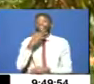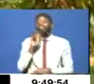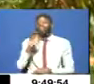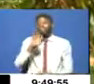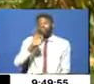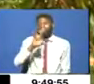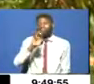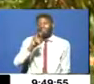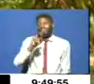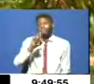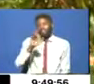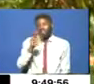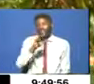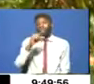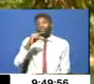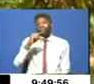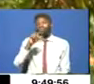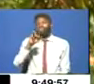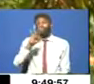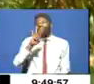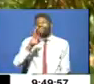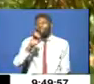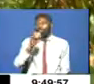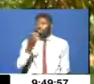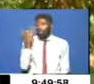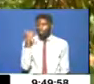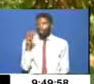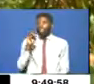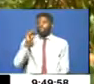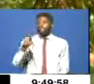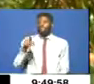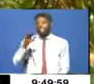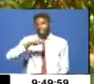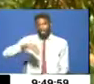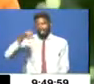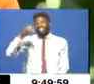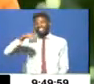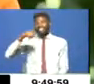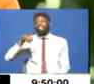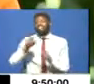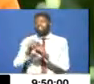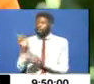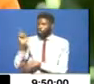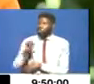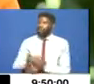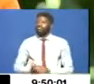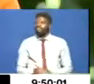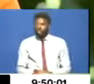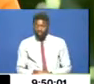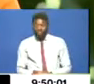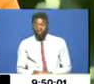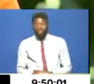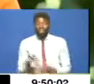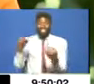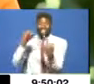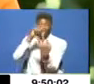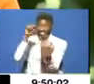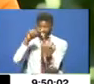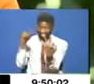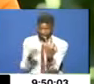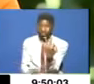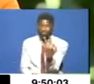a member of parliament for this area and also Nairobi. Those three elders came to